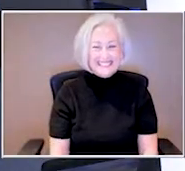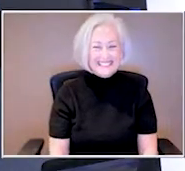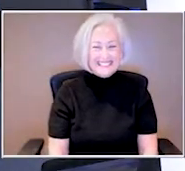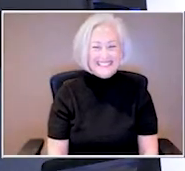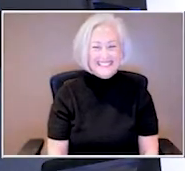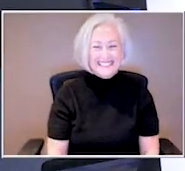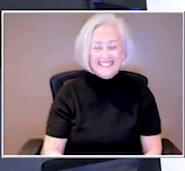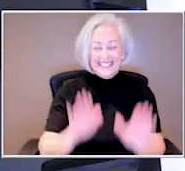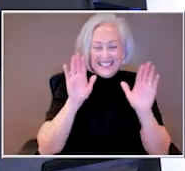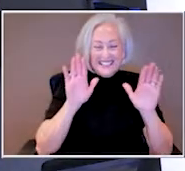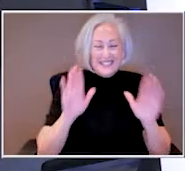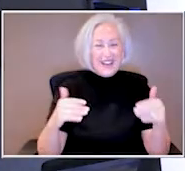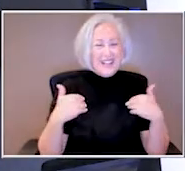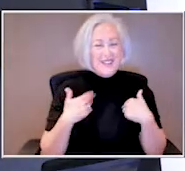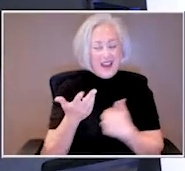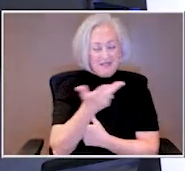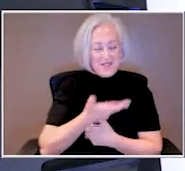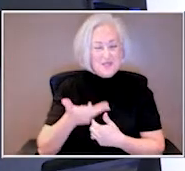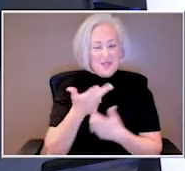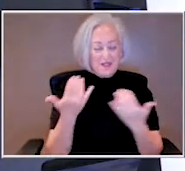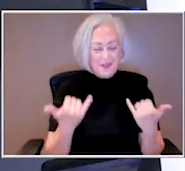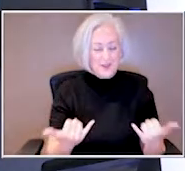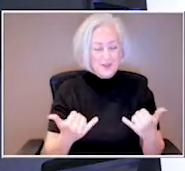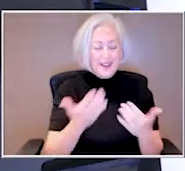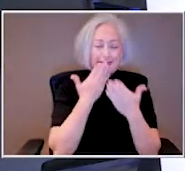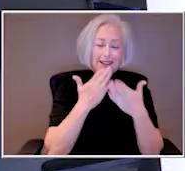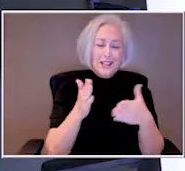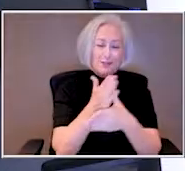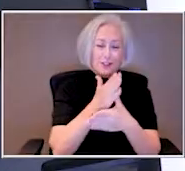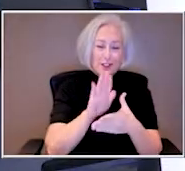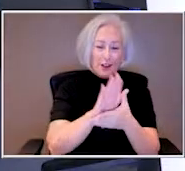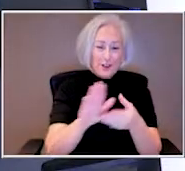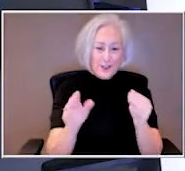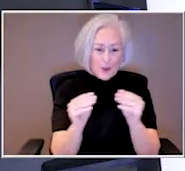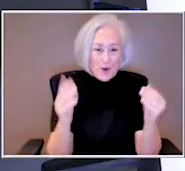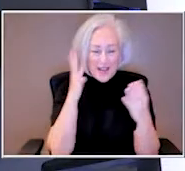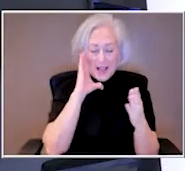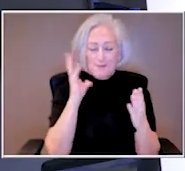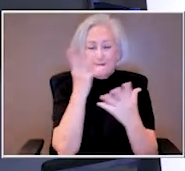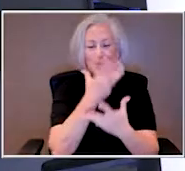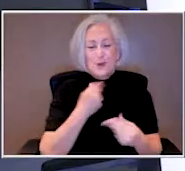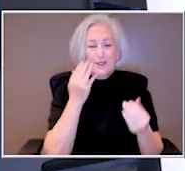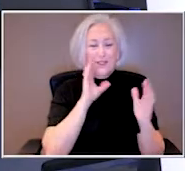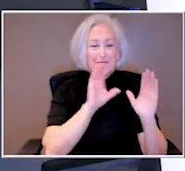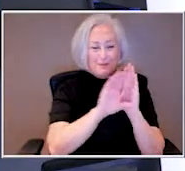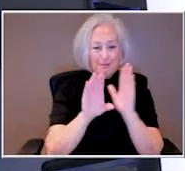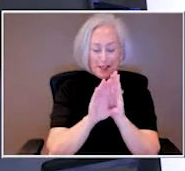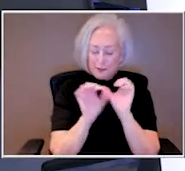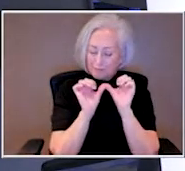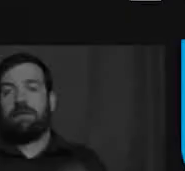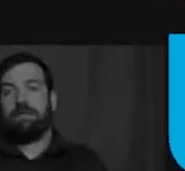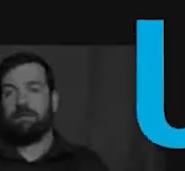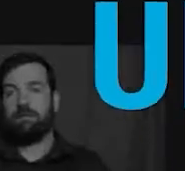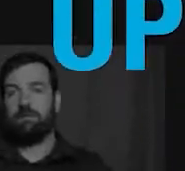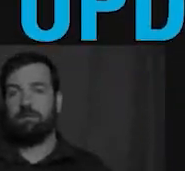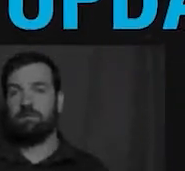to have all of you today. Ginny, thank you for sharing your story. Thank you. And your beautiful photos. Keep Thank them you very coming. much. Keep traveling and keep those photos coming